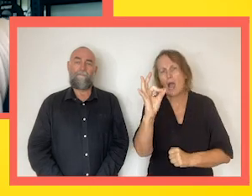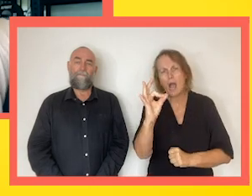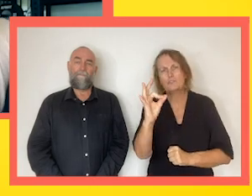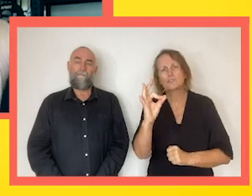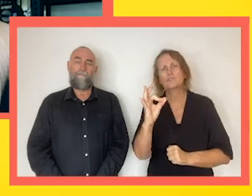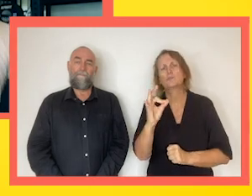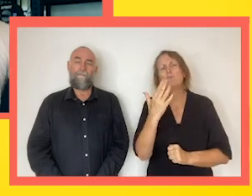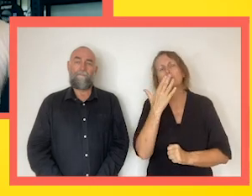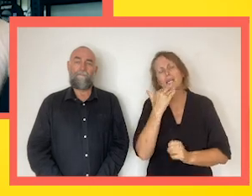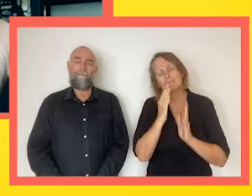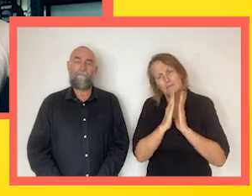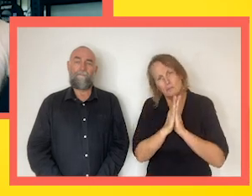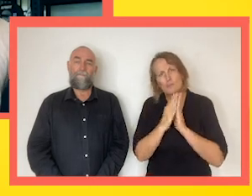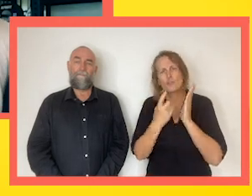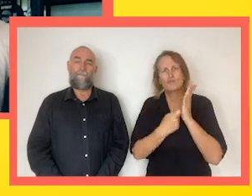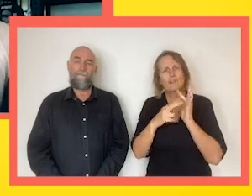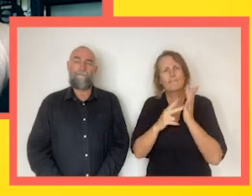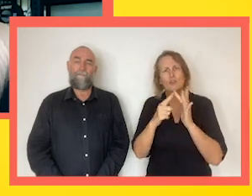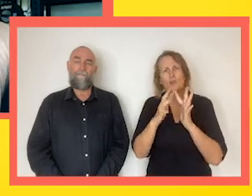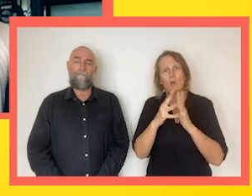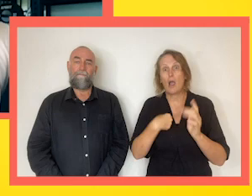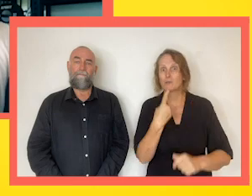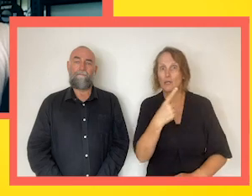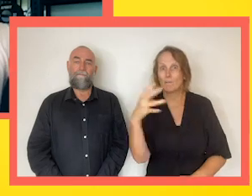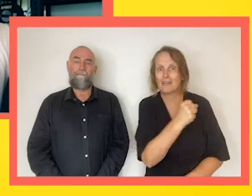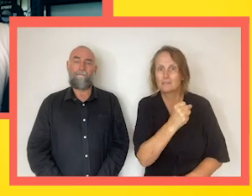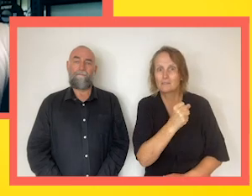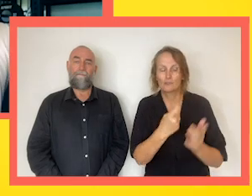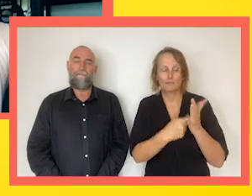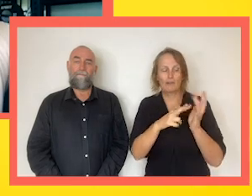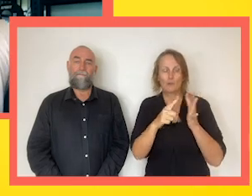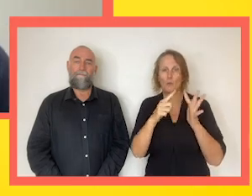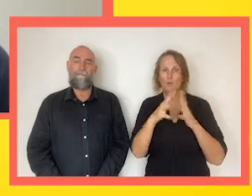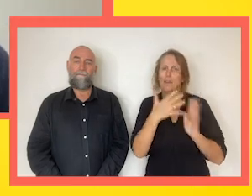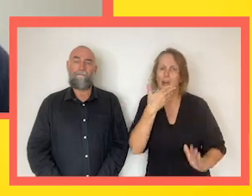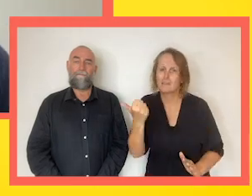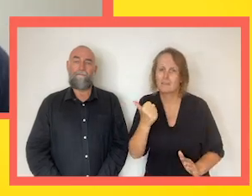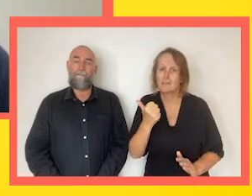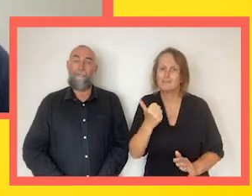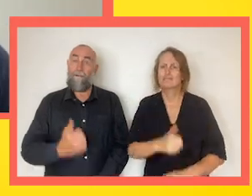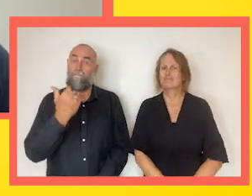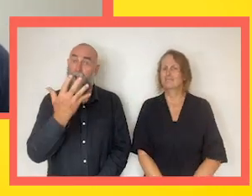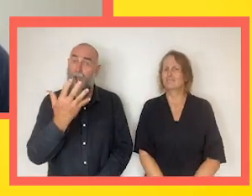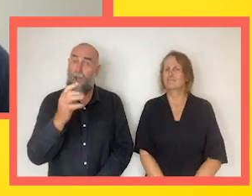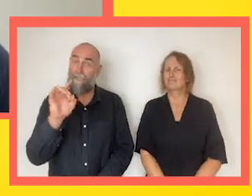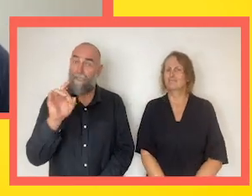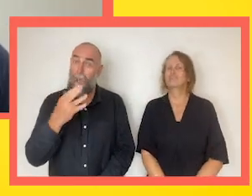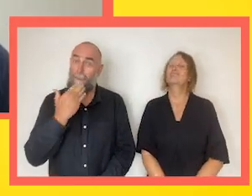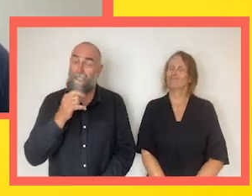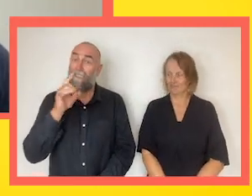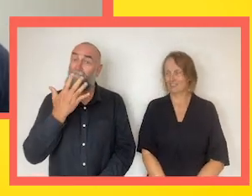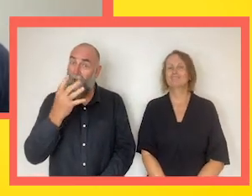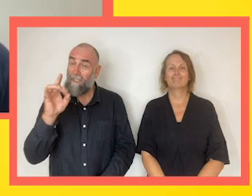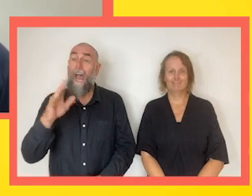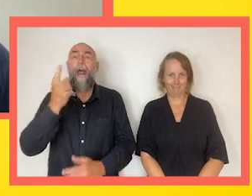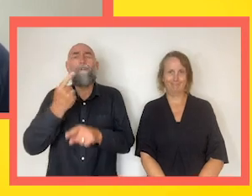review. I'm going to tell you to leave a review this time. You must leave us a review, a nice one. 5 stars, 5-star, and a nice